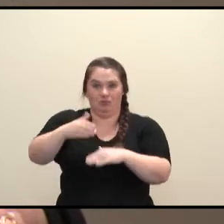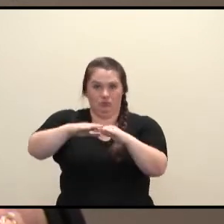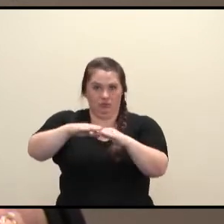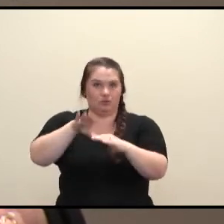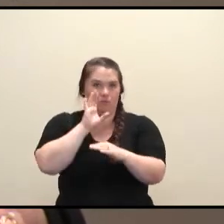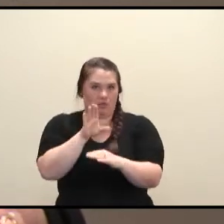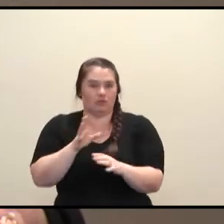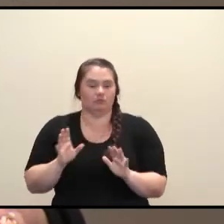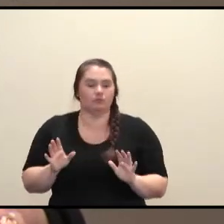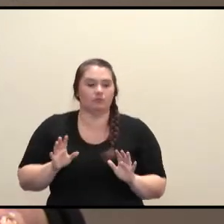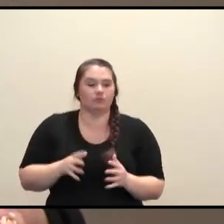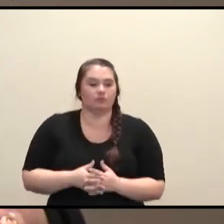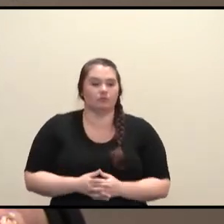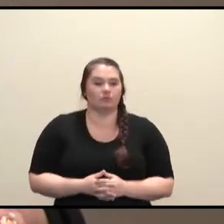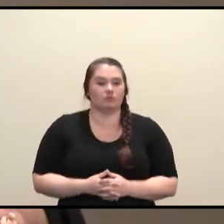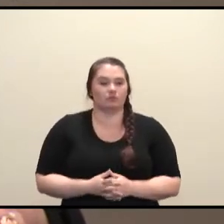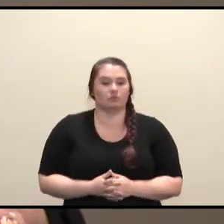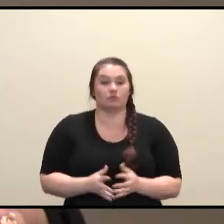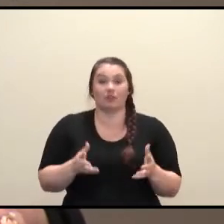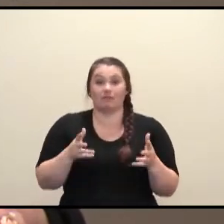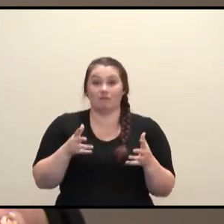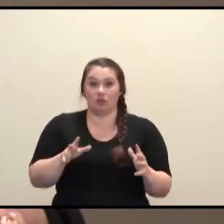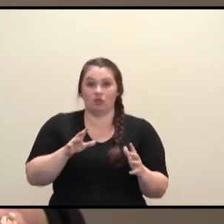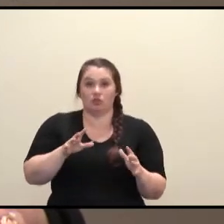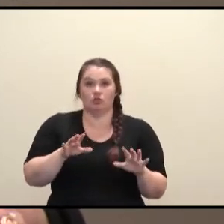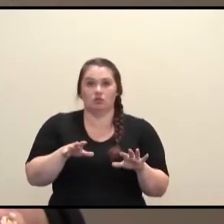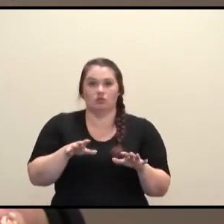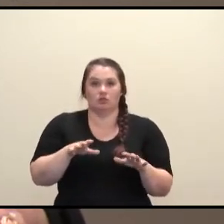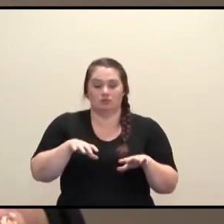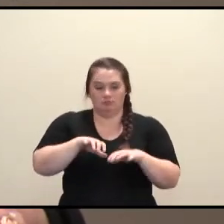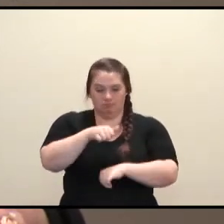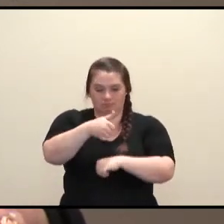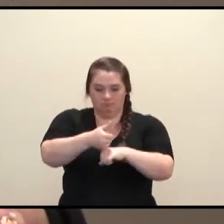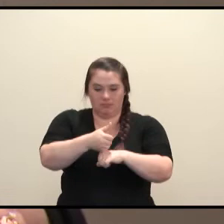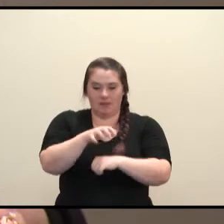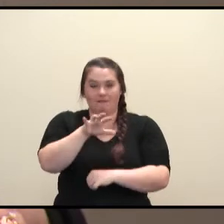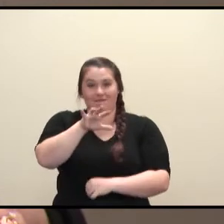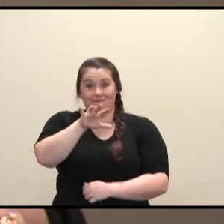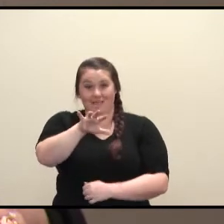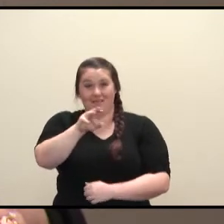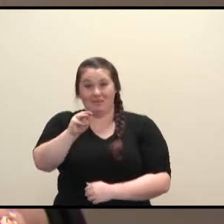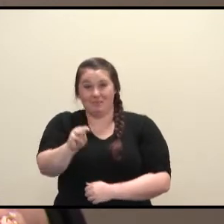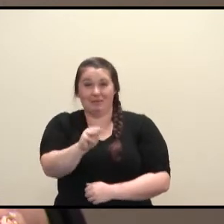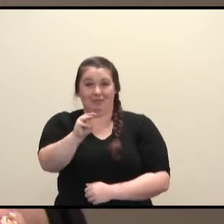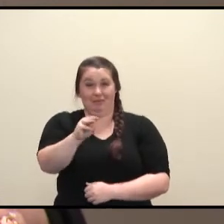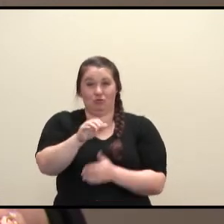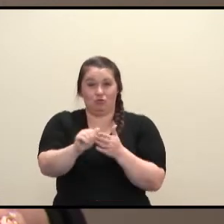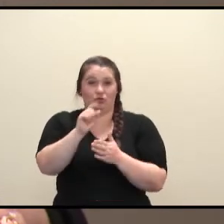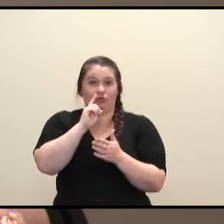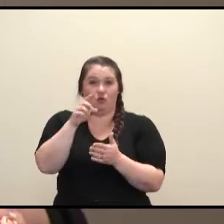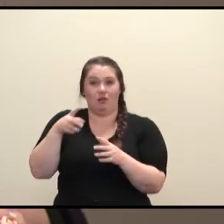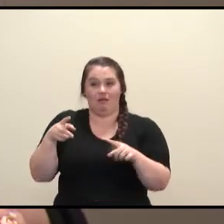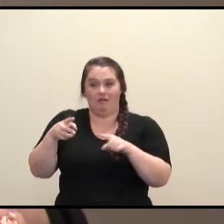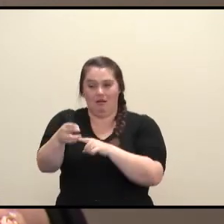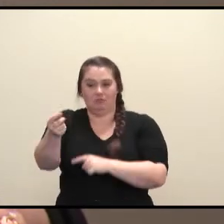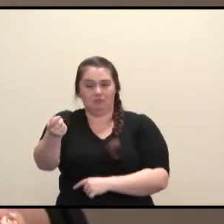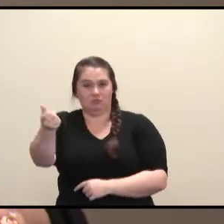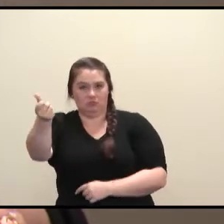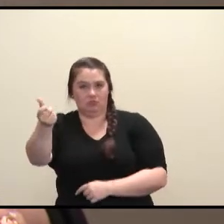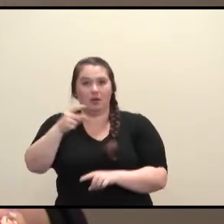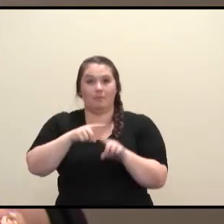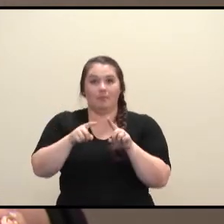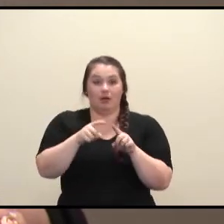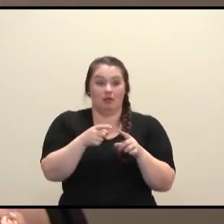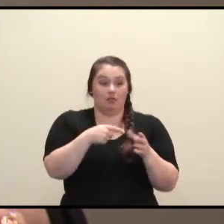So what we've targeted $5 million worth of cuts, at the same time raising salaries